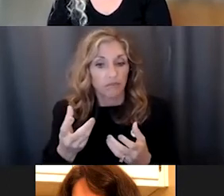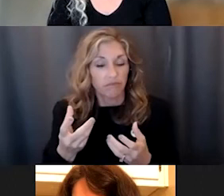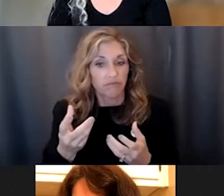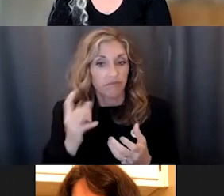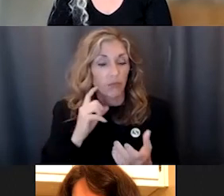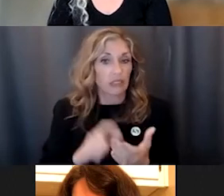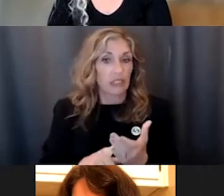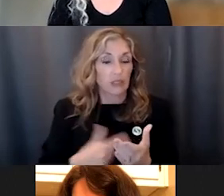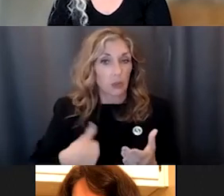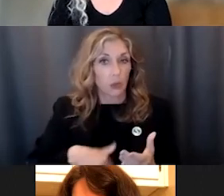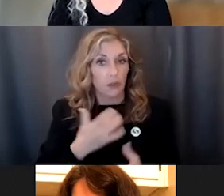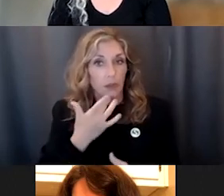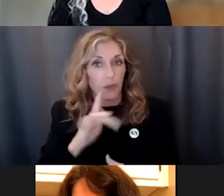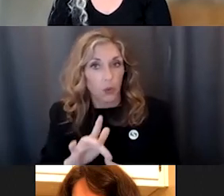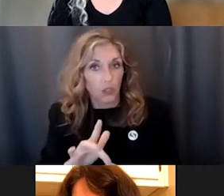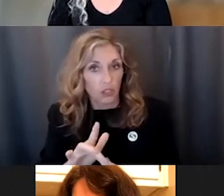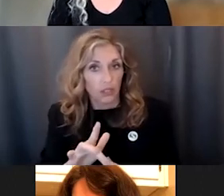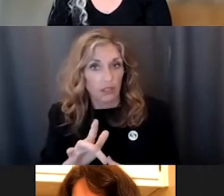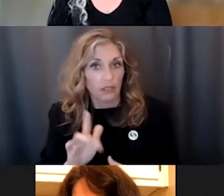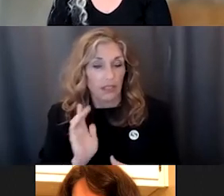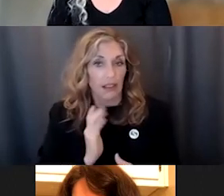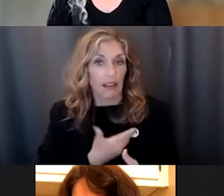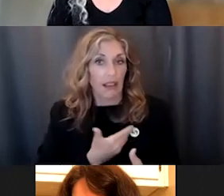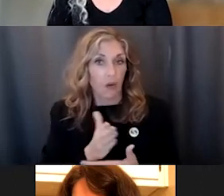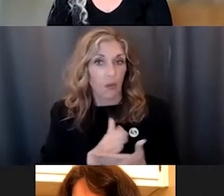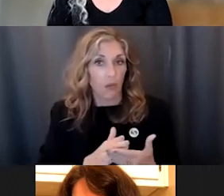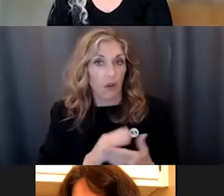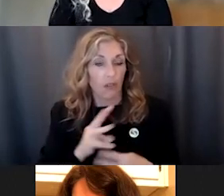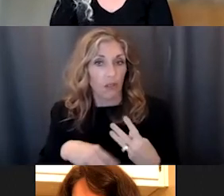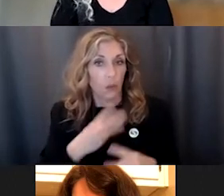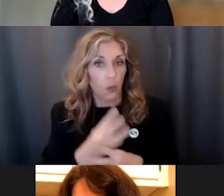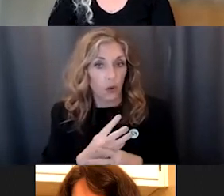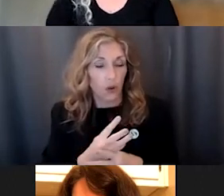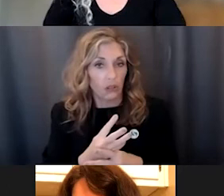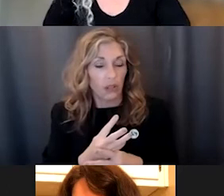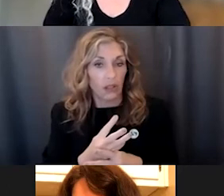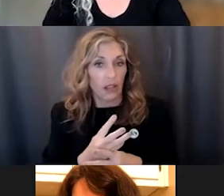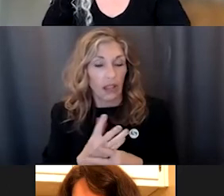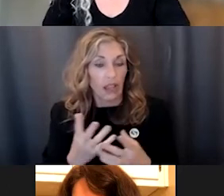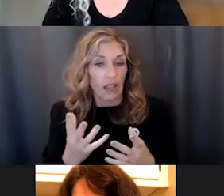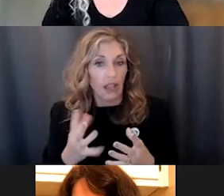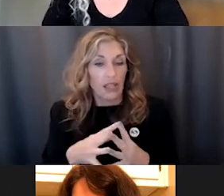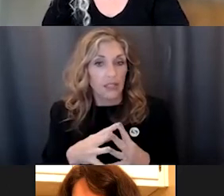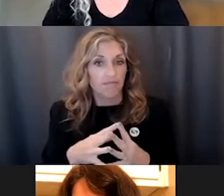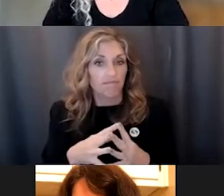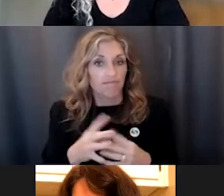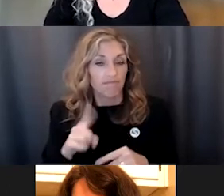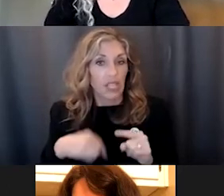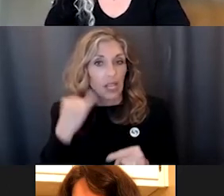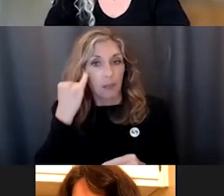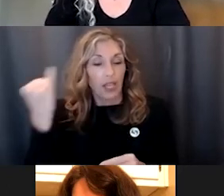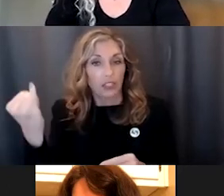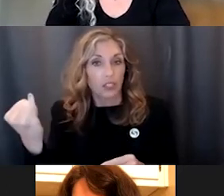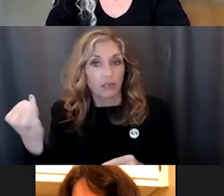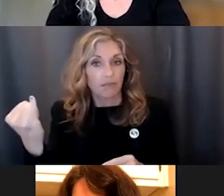in our part of the world. So it's I just I can't imagine, you know,